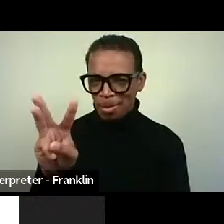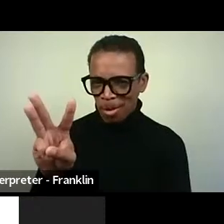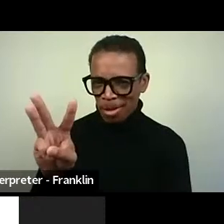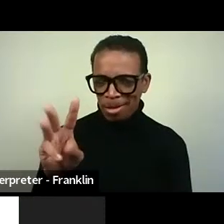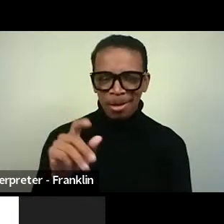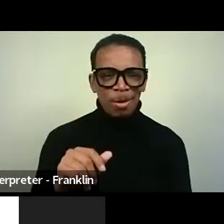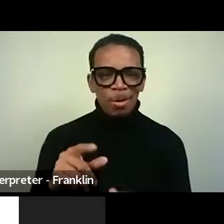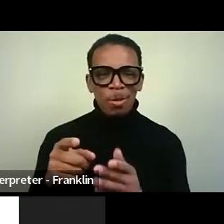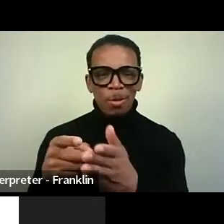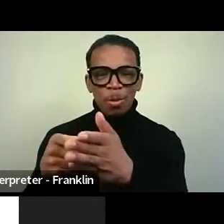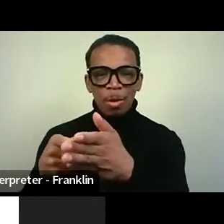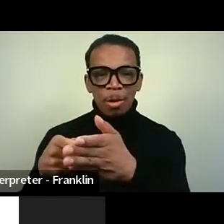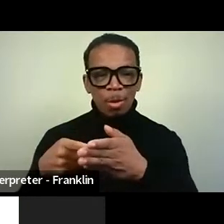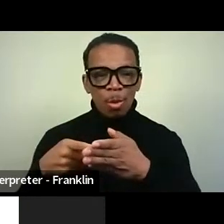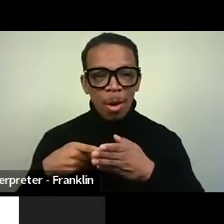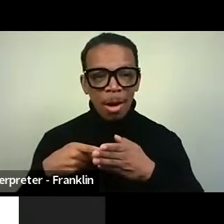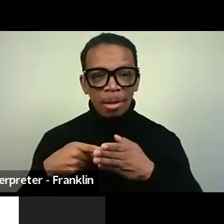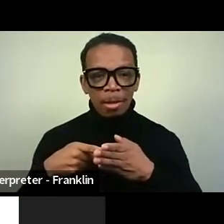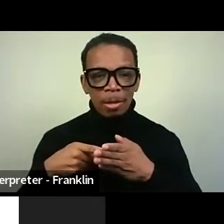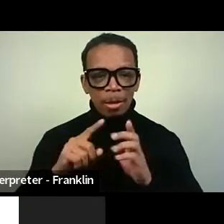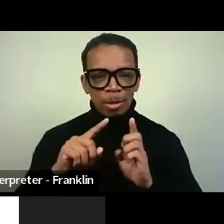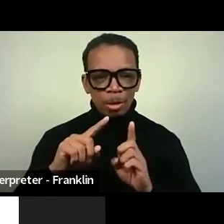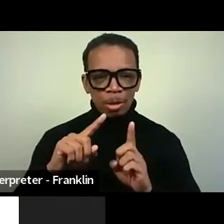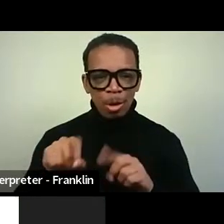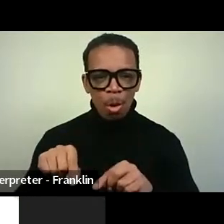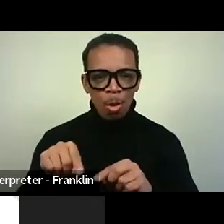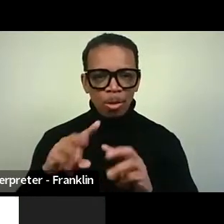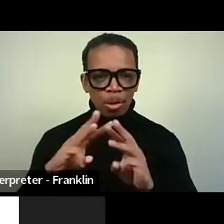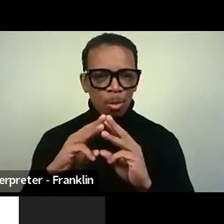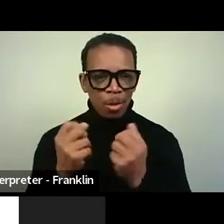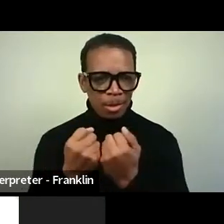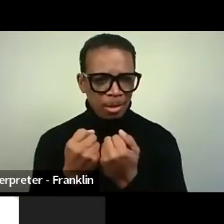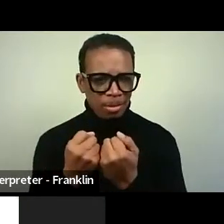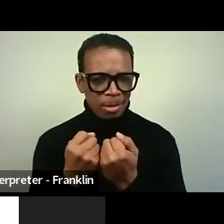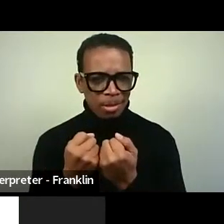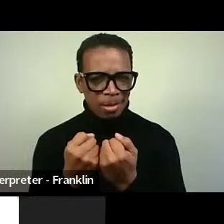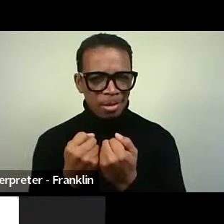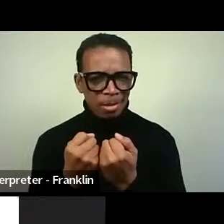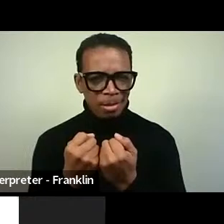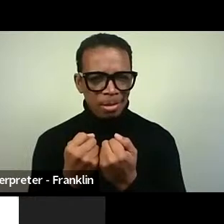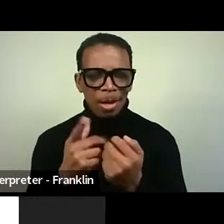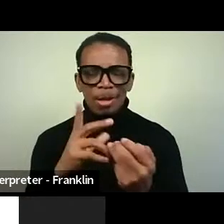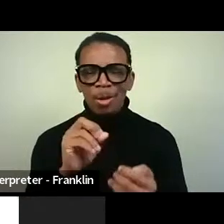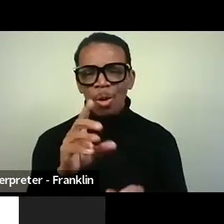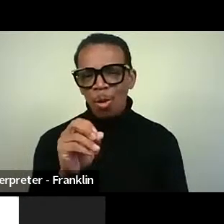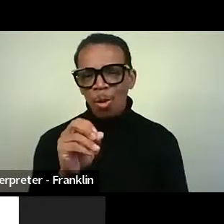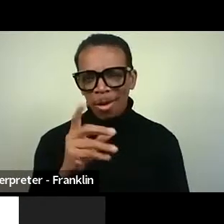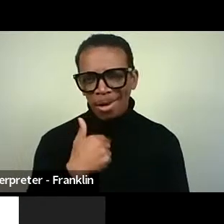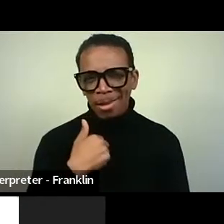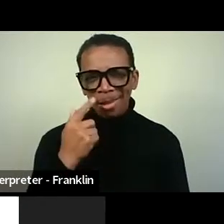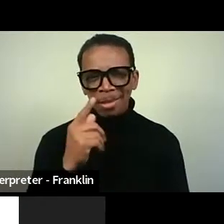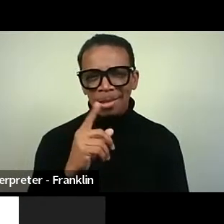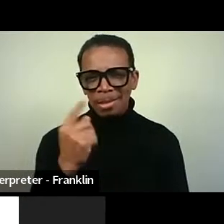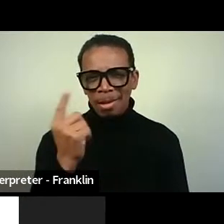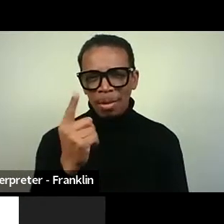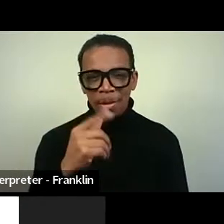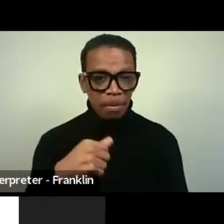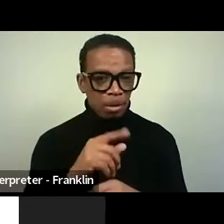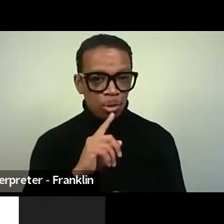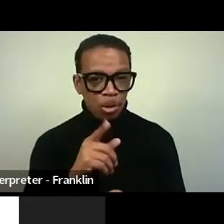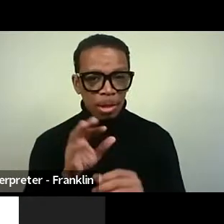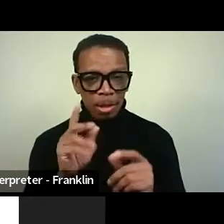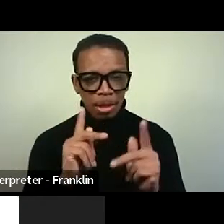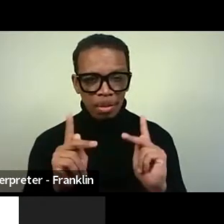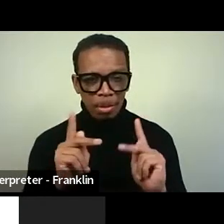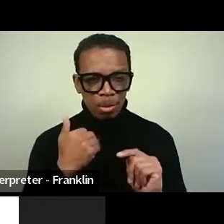required to attend these workshops. So I think there's something to be said about, quite frankly, making sure that